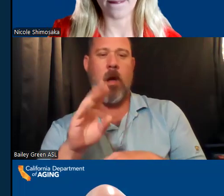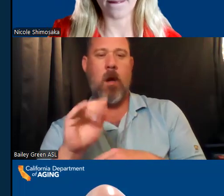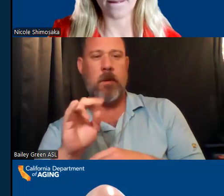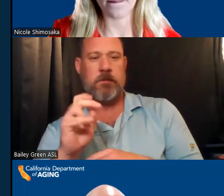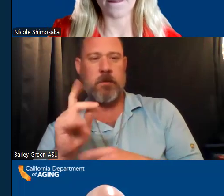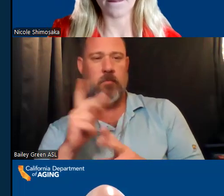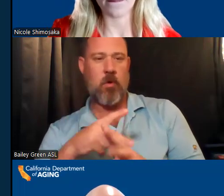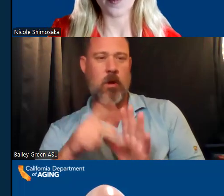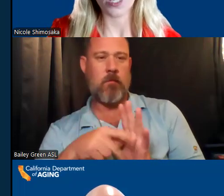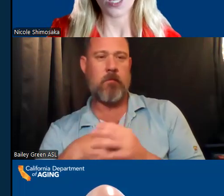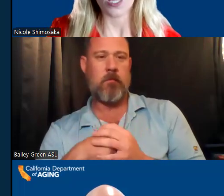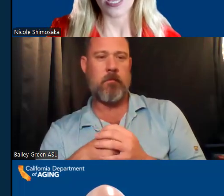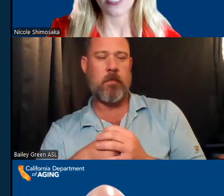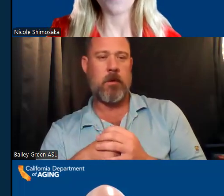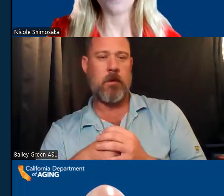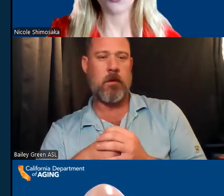programs?